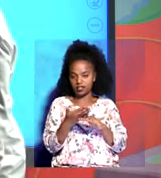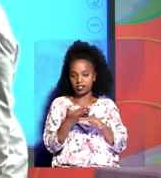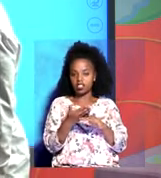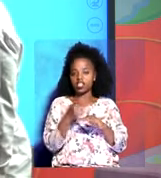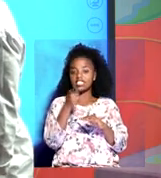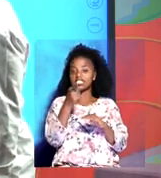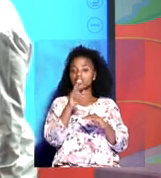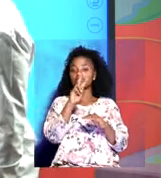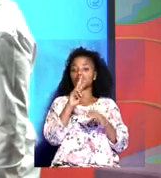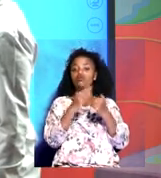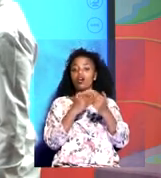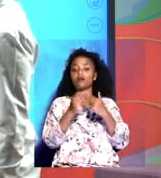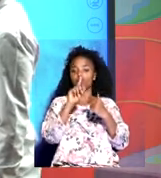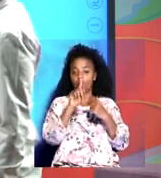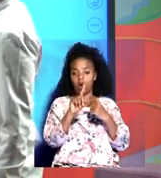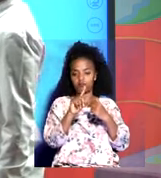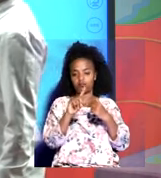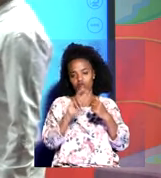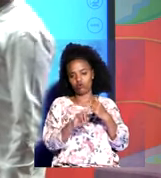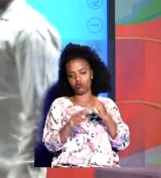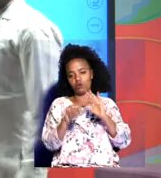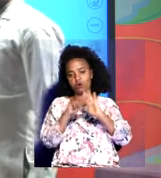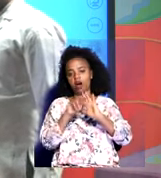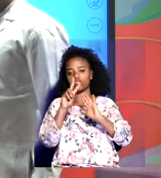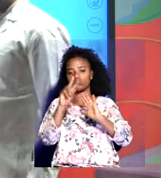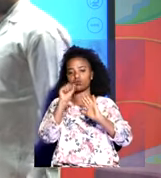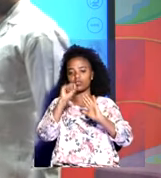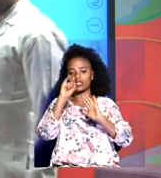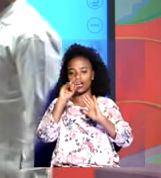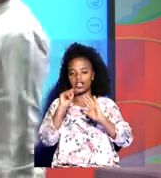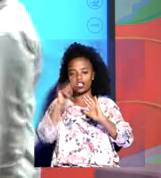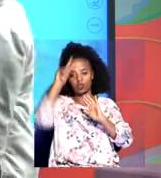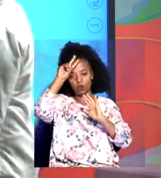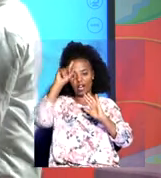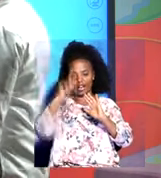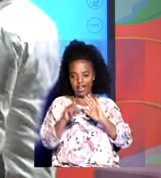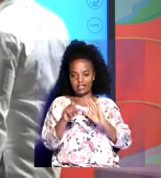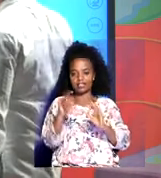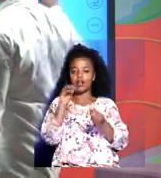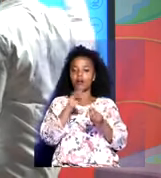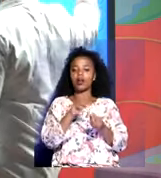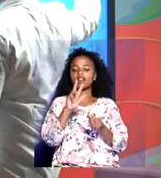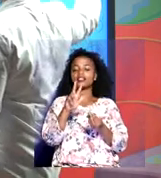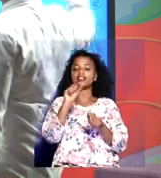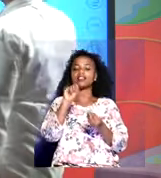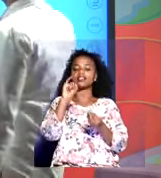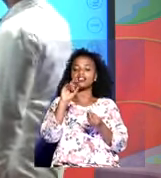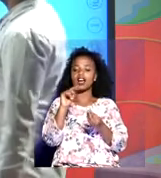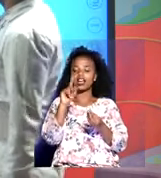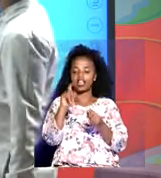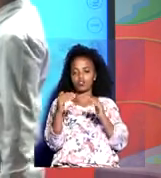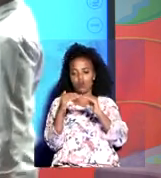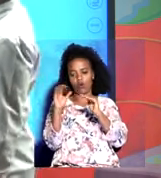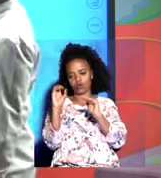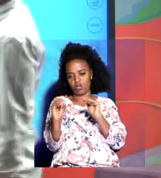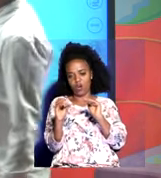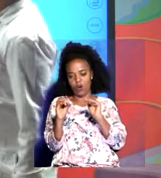this will be this 2 times 1, 2 minus 2 sin squared x plus 3 sin x equal to 0.